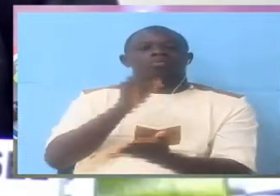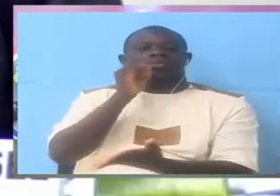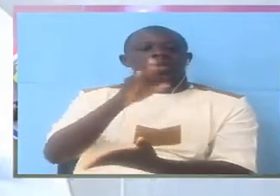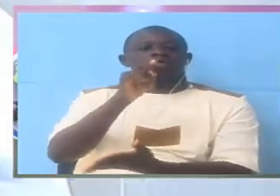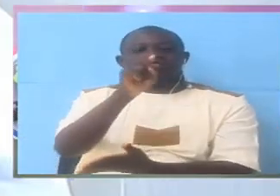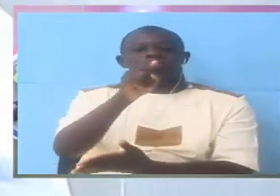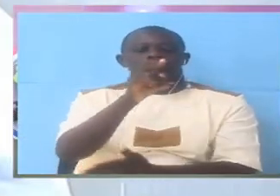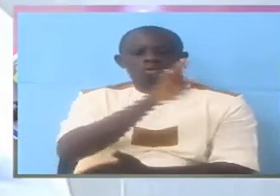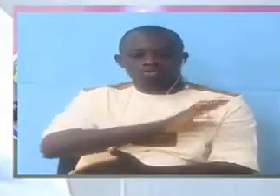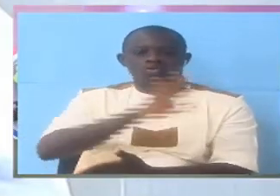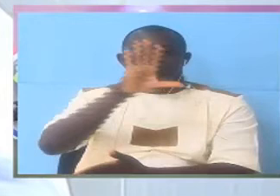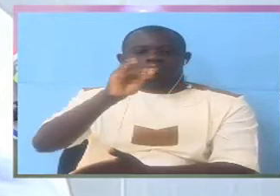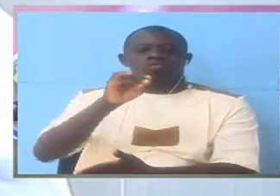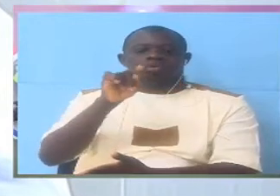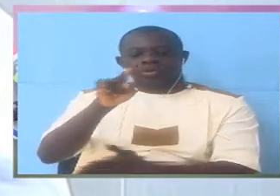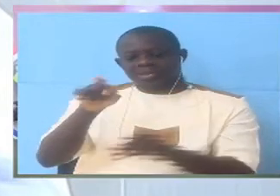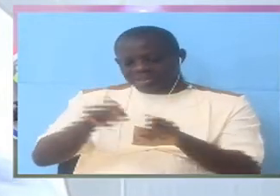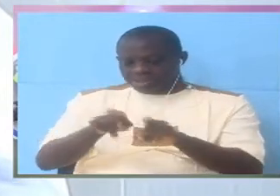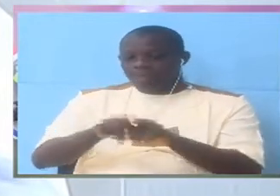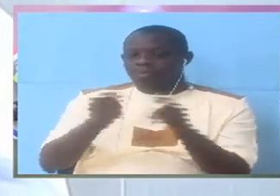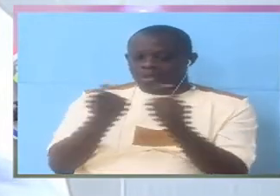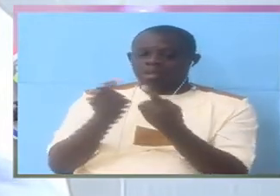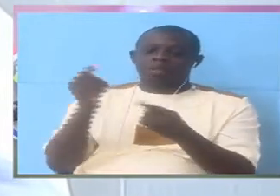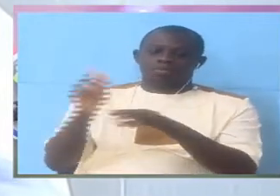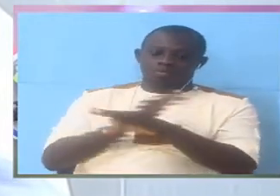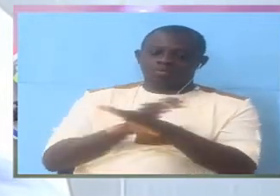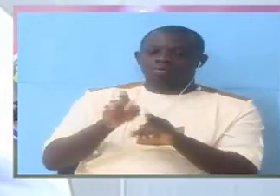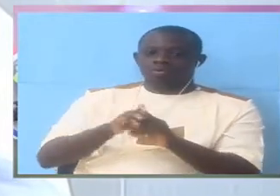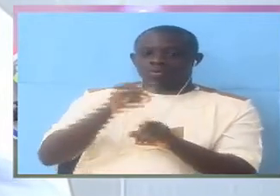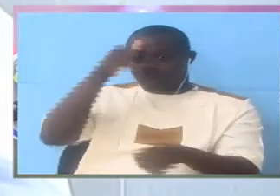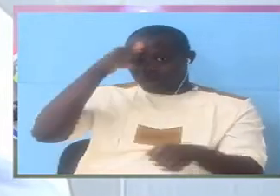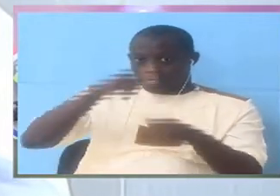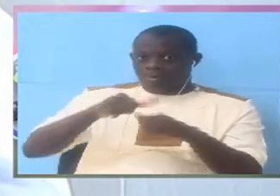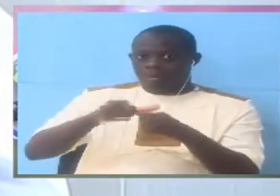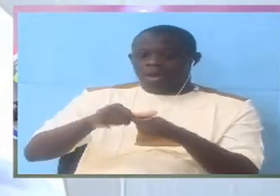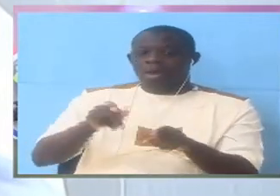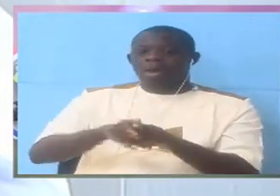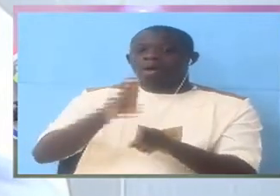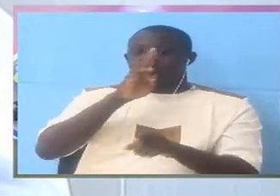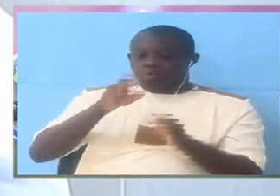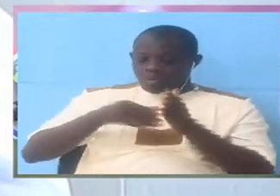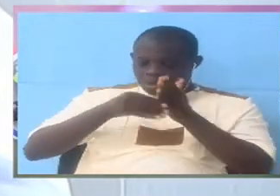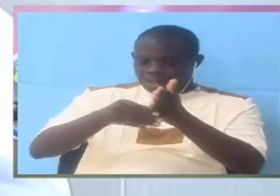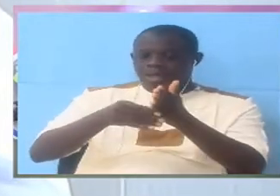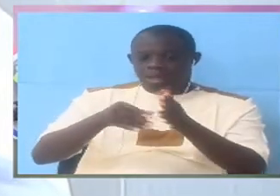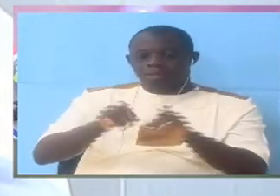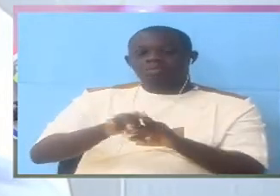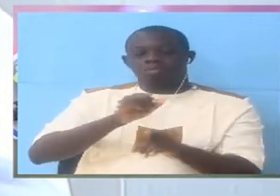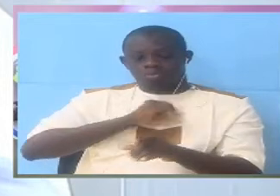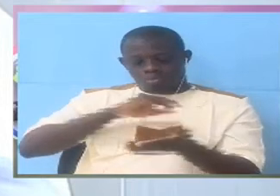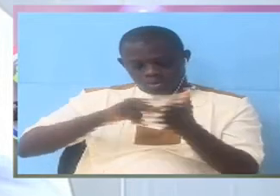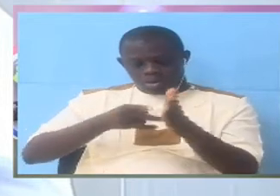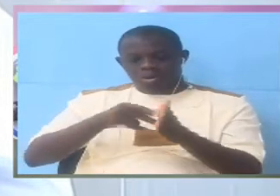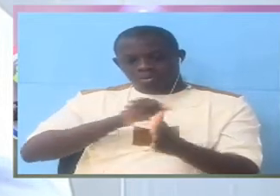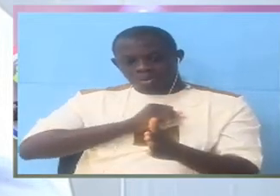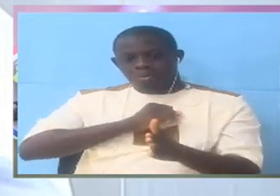Remember, the head of the panel was our head. He was the de facto Deputy Director General and the chairman of this thing. He said